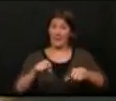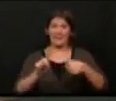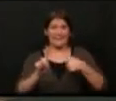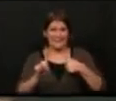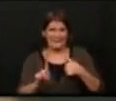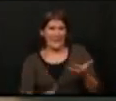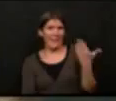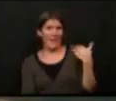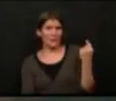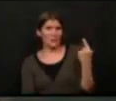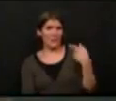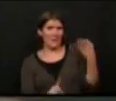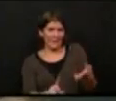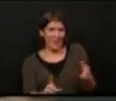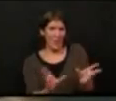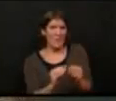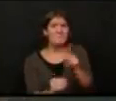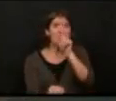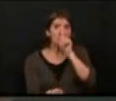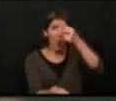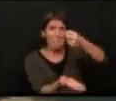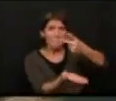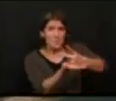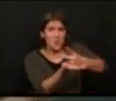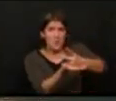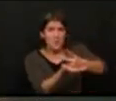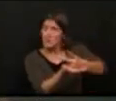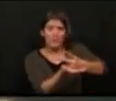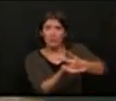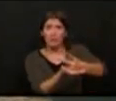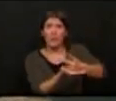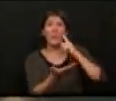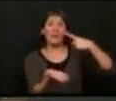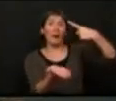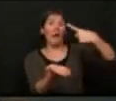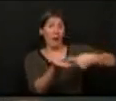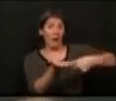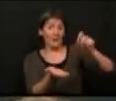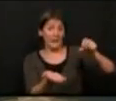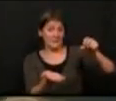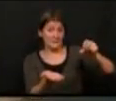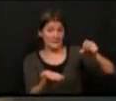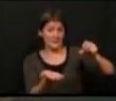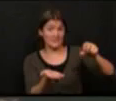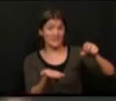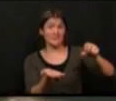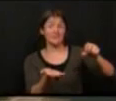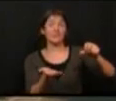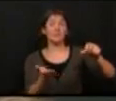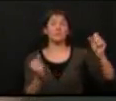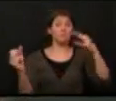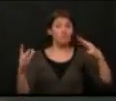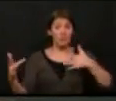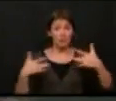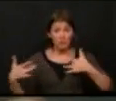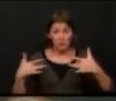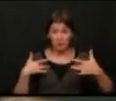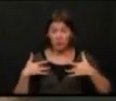Tuesday, and that plan was not quote-unquote approved. It was discussed. Some real concerns were